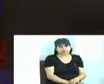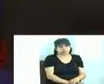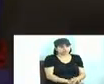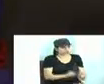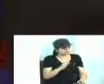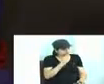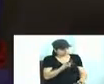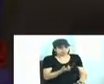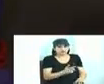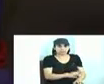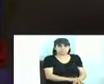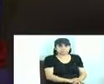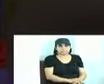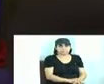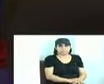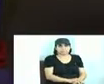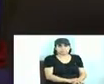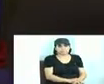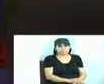Seriously.